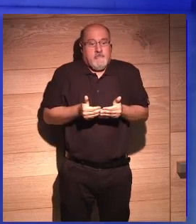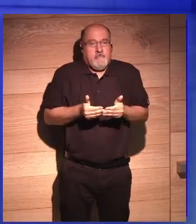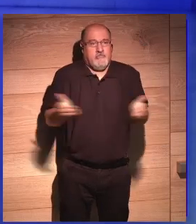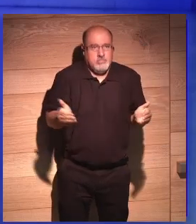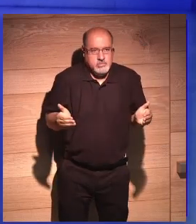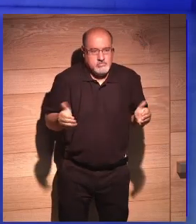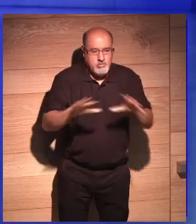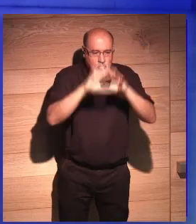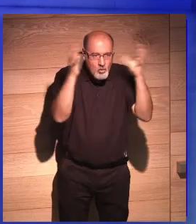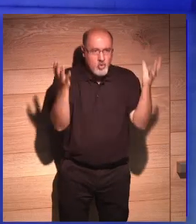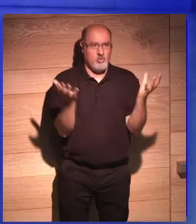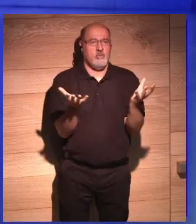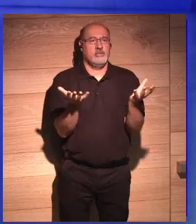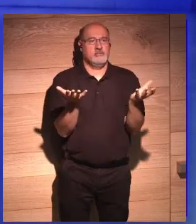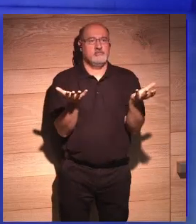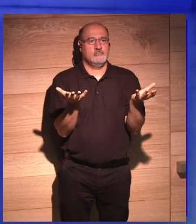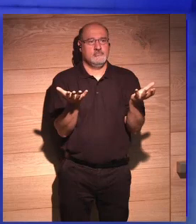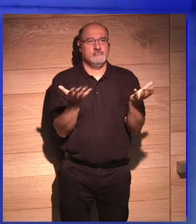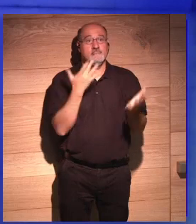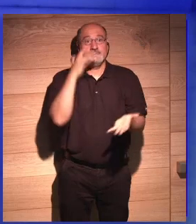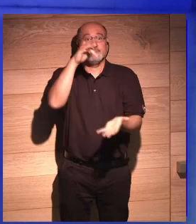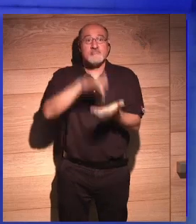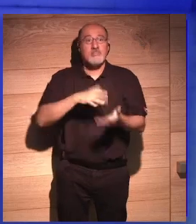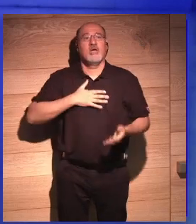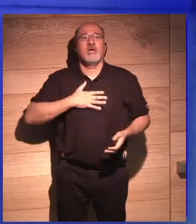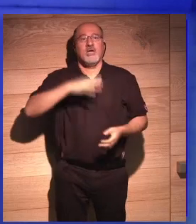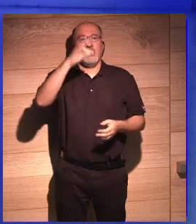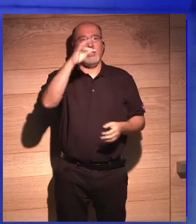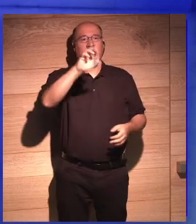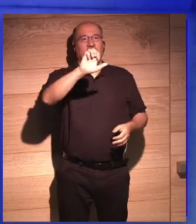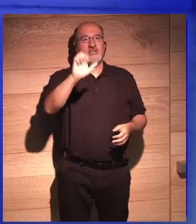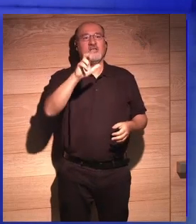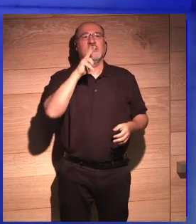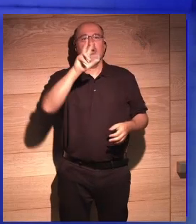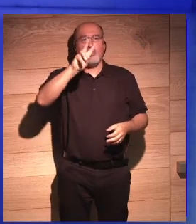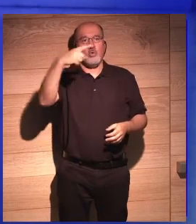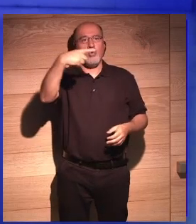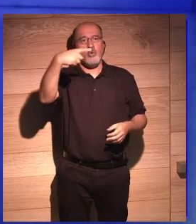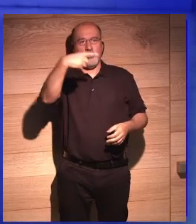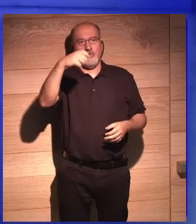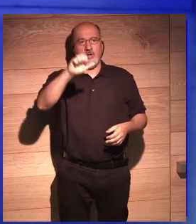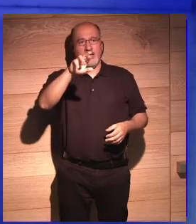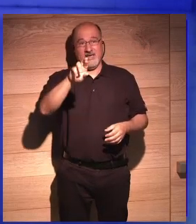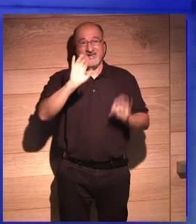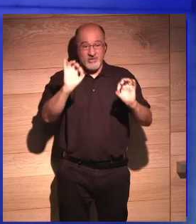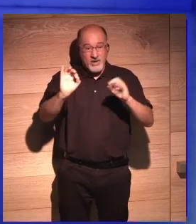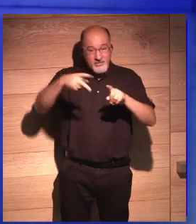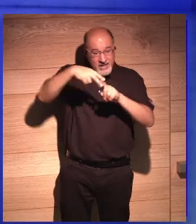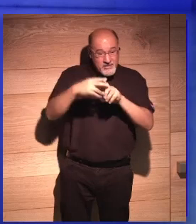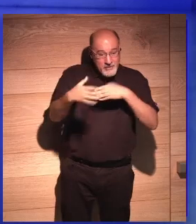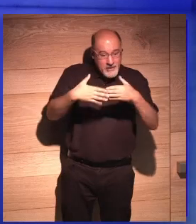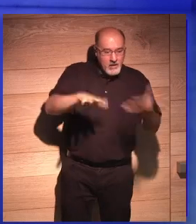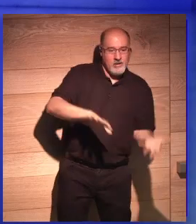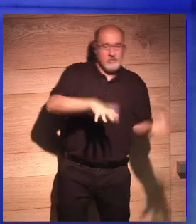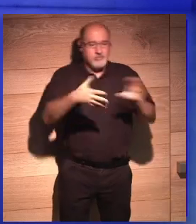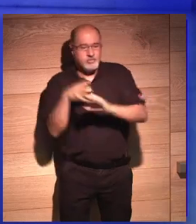And it led to Treehugger, which was the follow-up to that, essentially using the same tool set, but taking people on